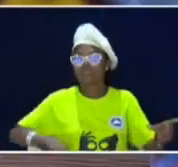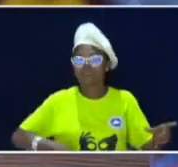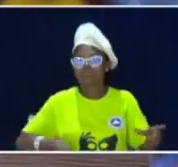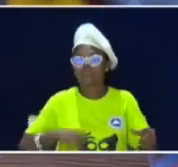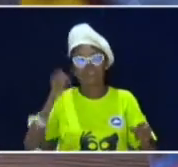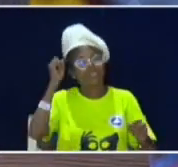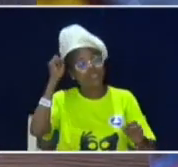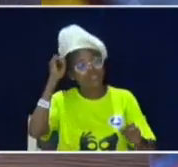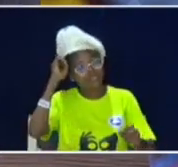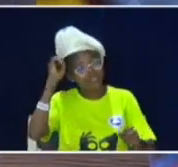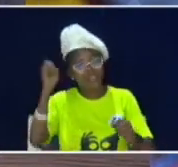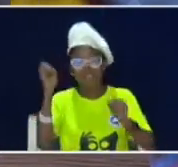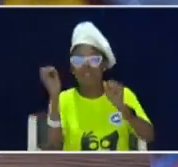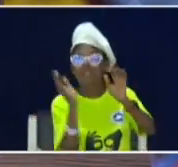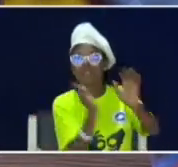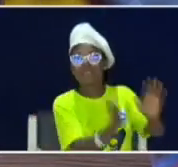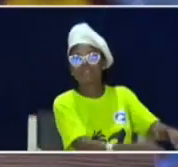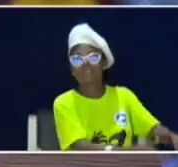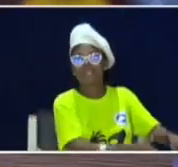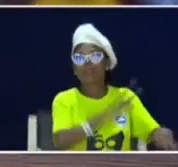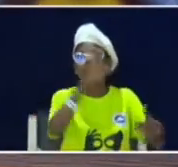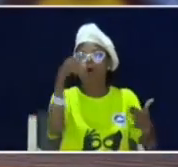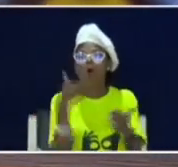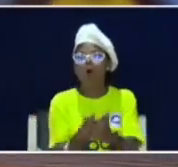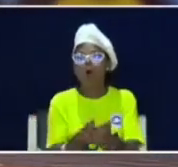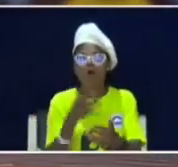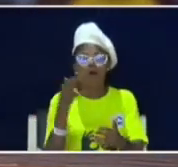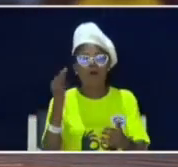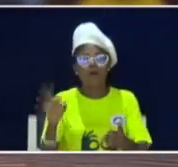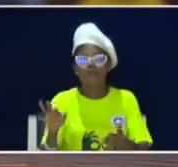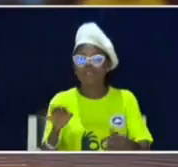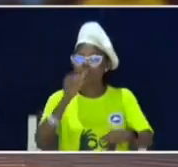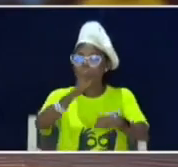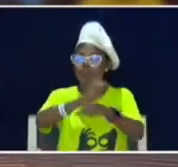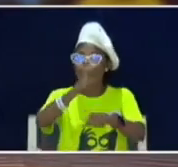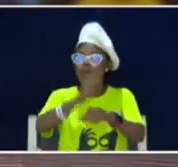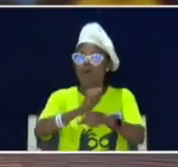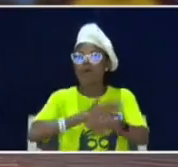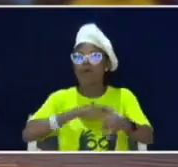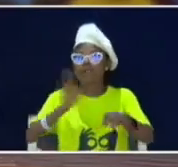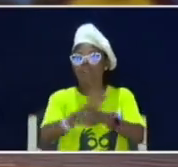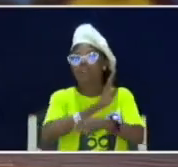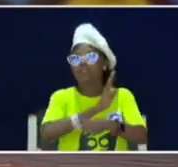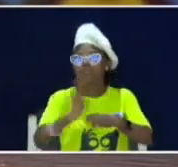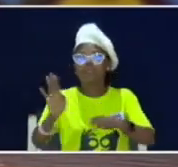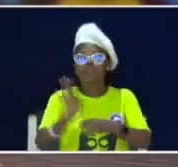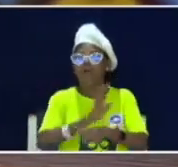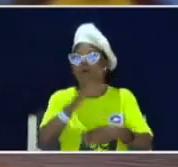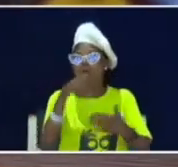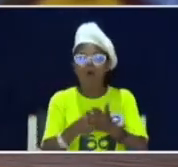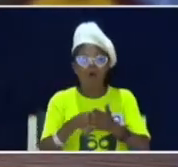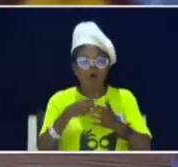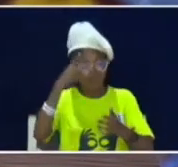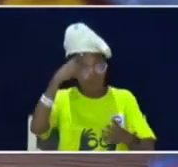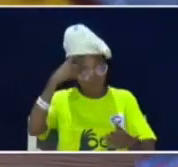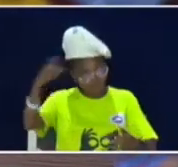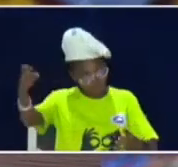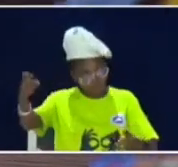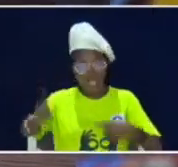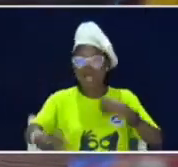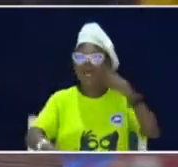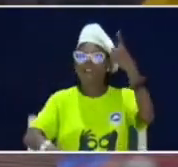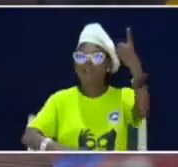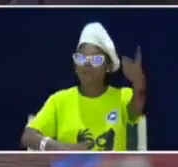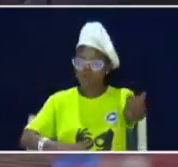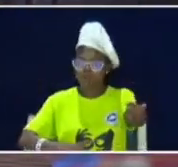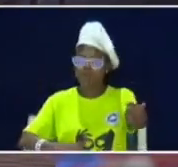aside his career and his ambition of becoming the youngest vice chancellor. And he went to a very small mansion there